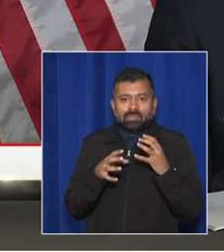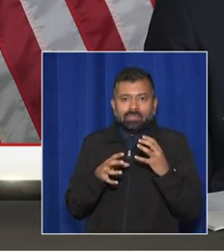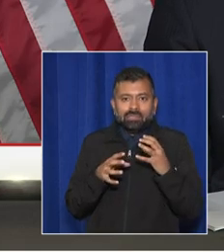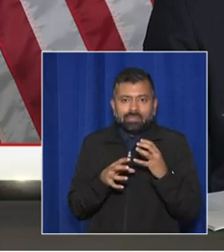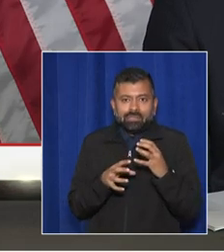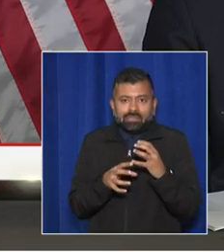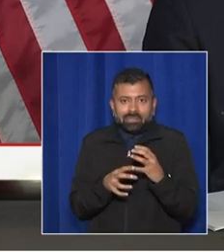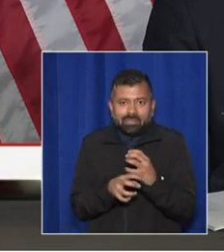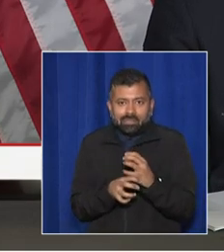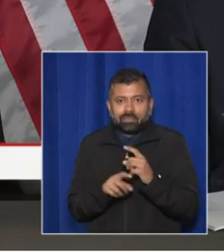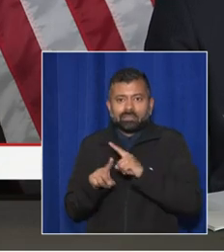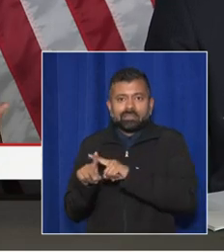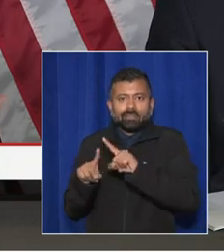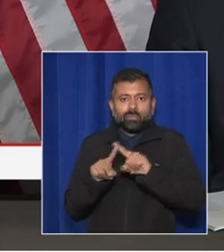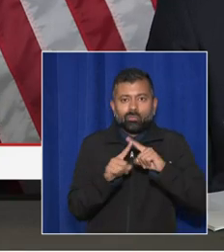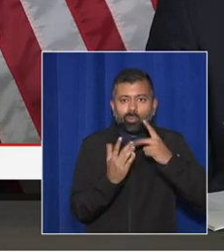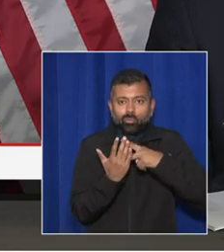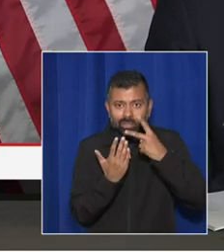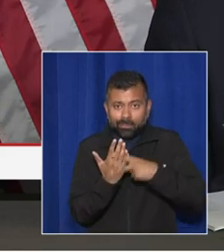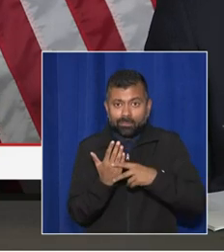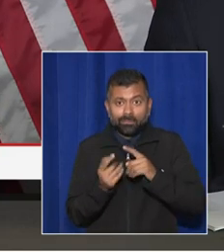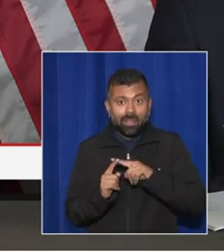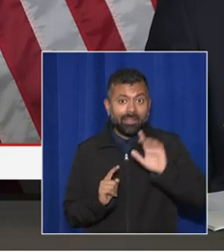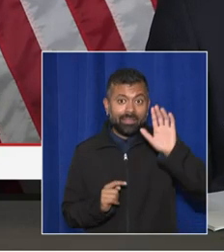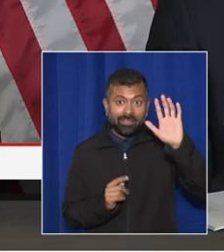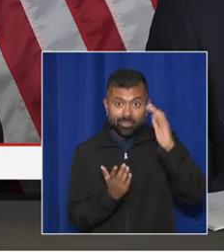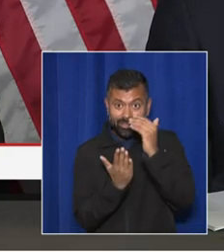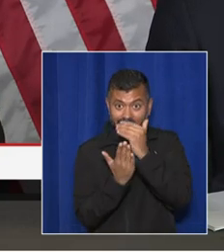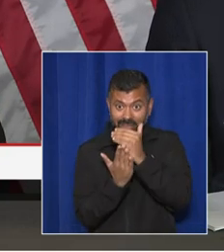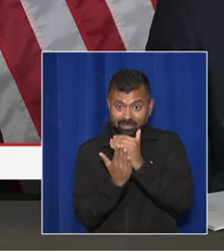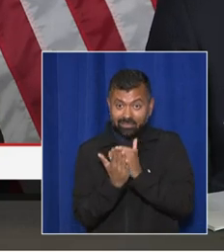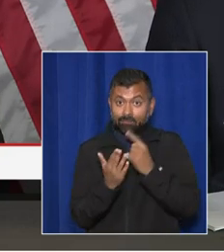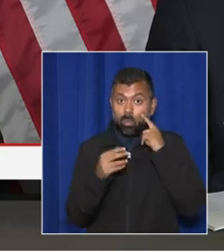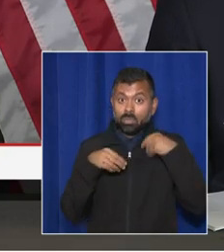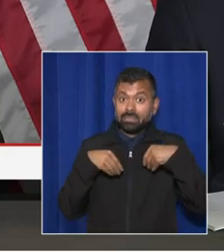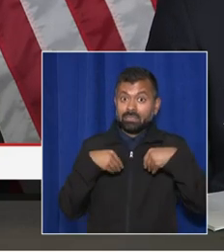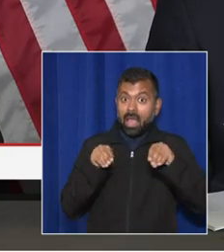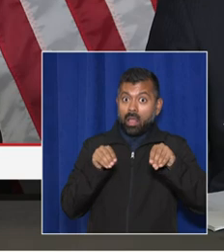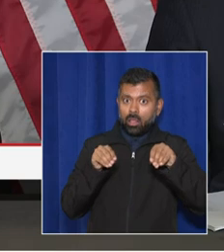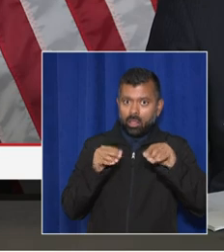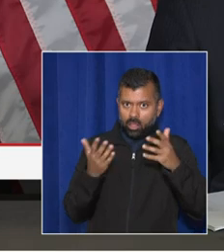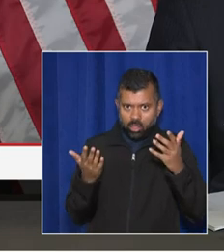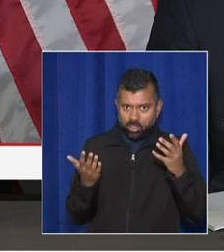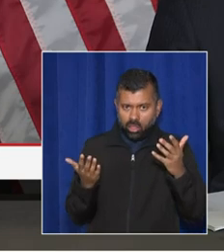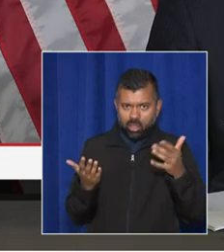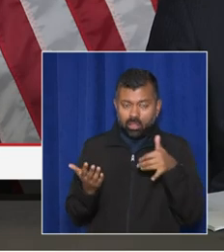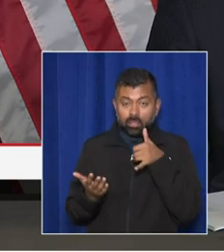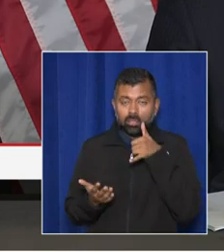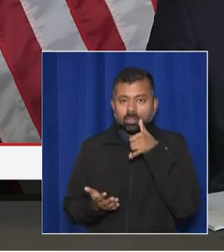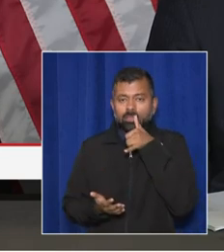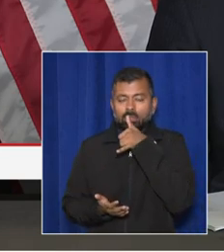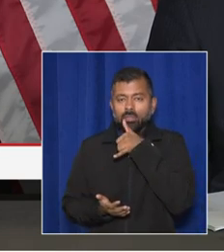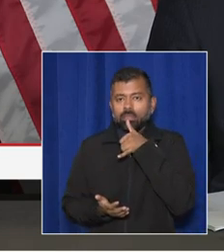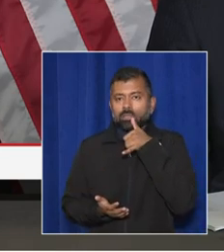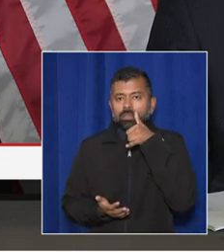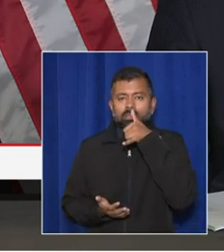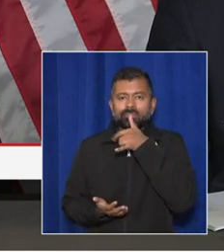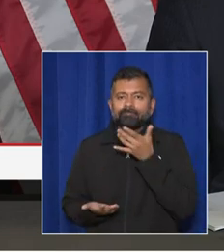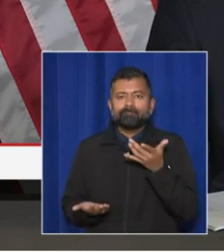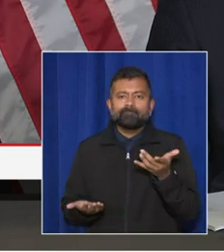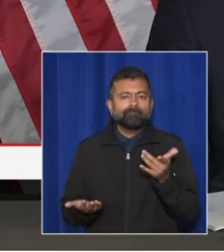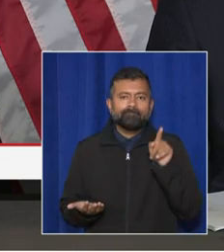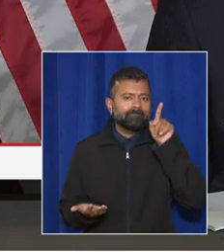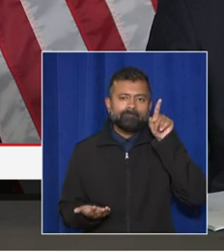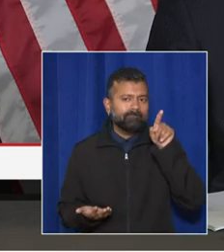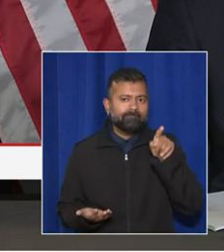outrageous. And I just don't know how you can function as a centralized federal